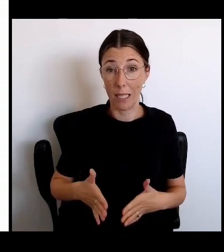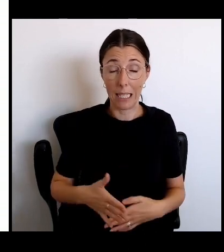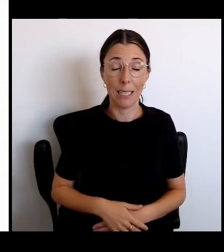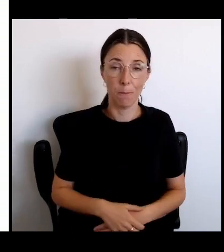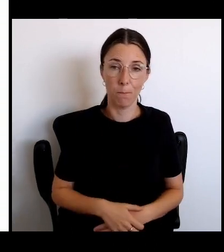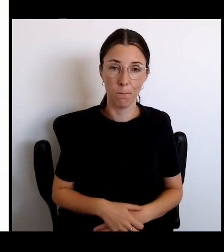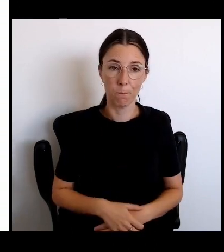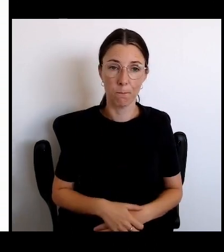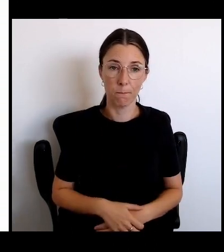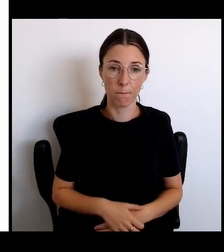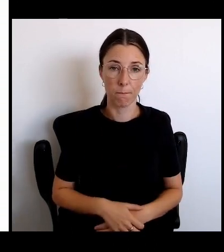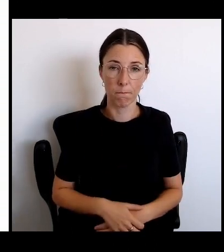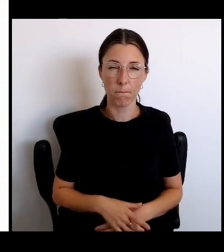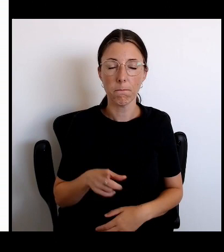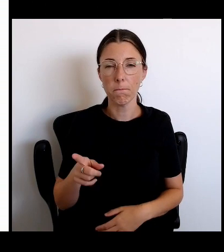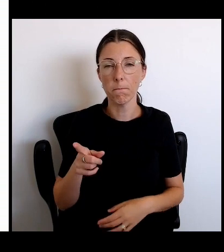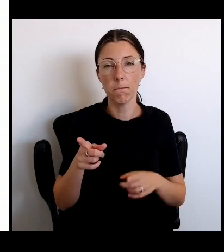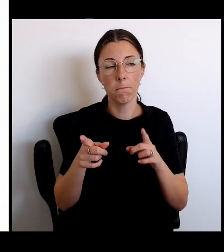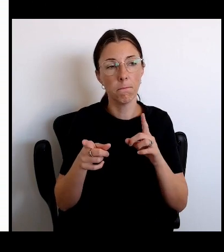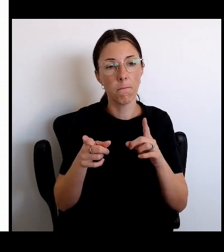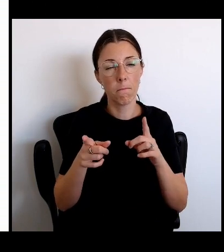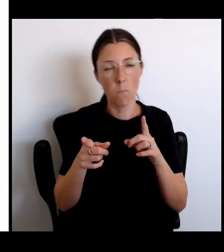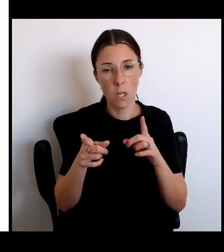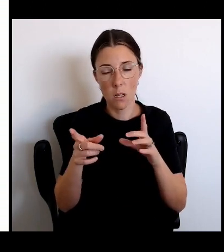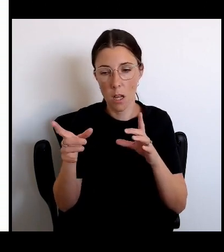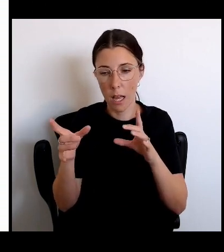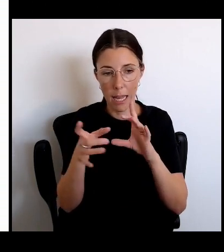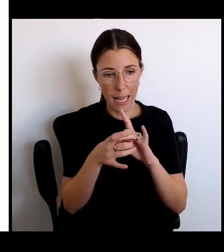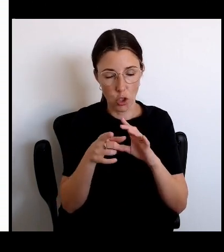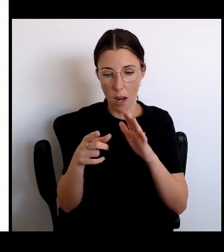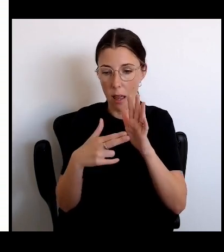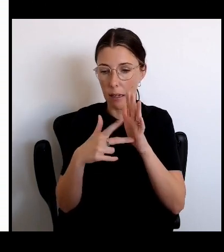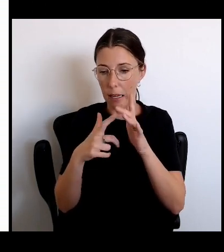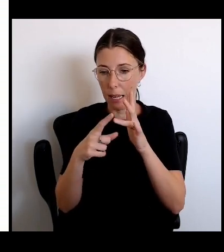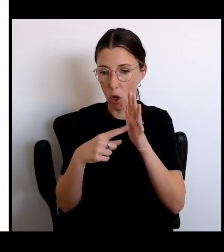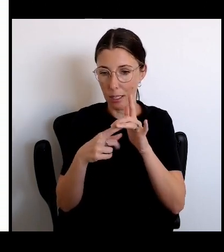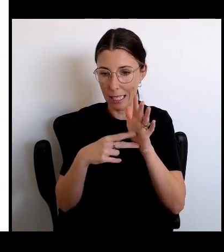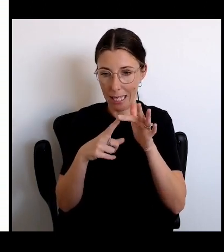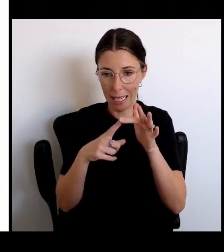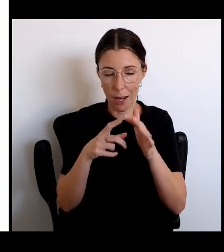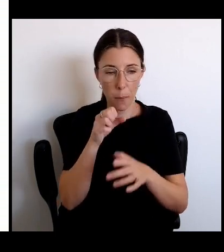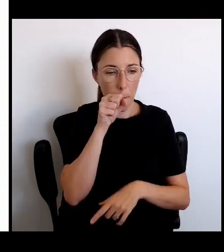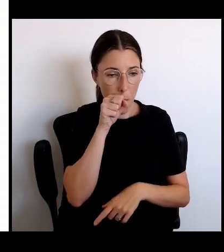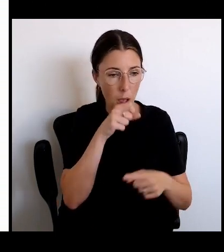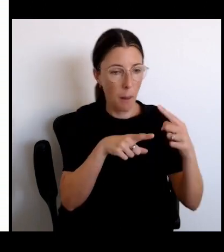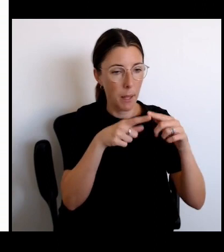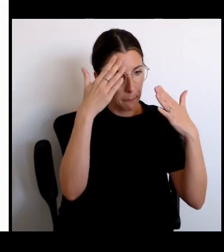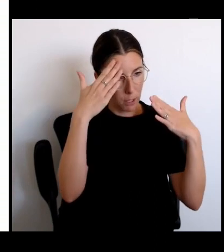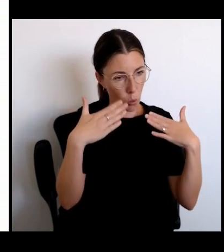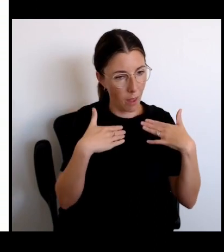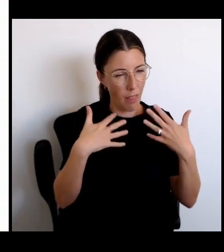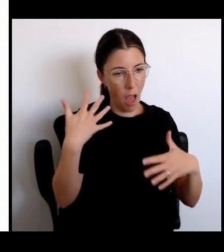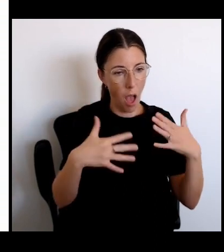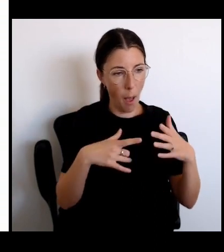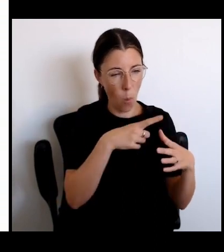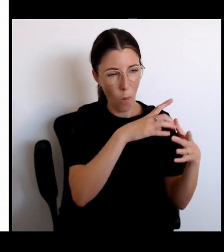So joining the dots between nicotine, vaping, and also mental health harms is relevant information